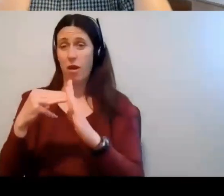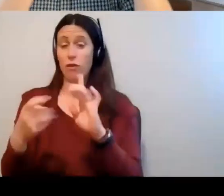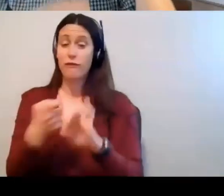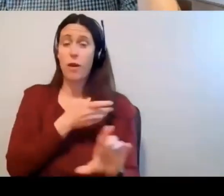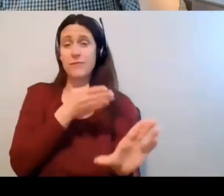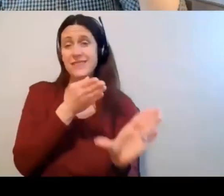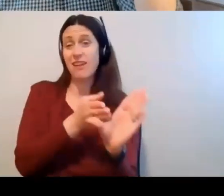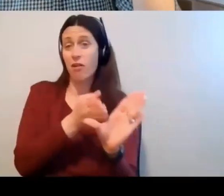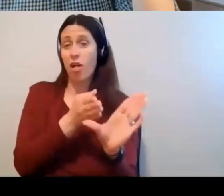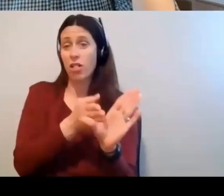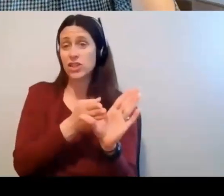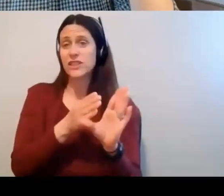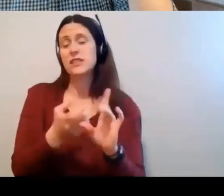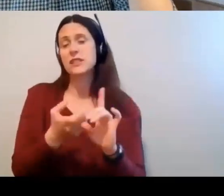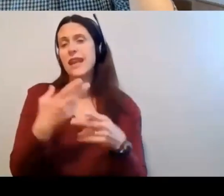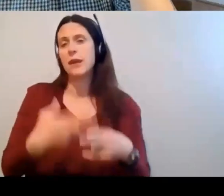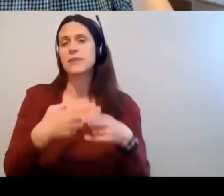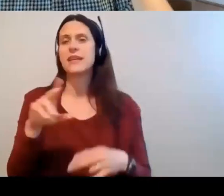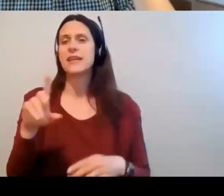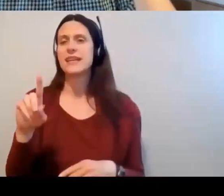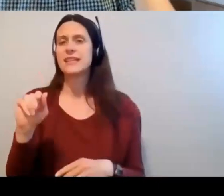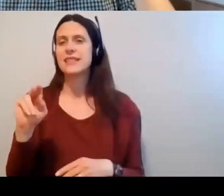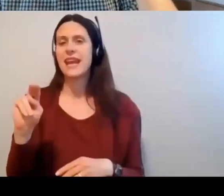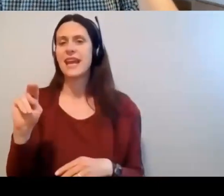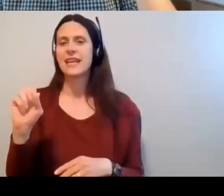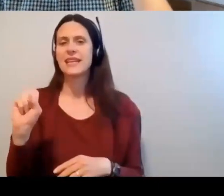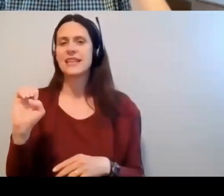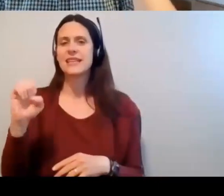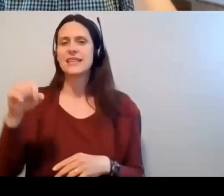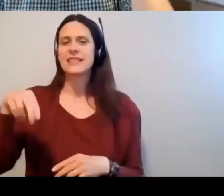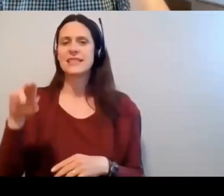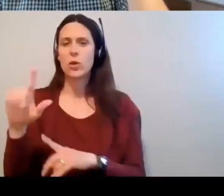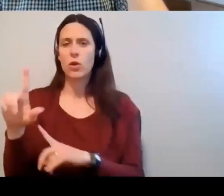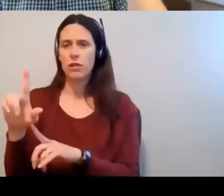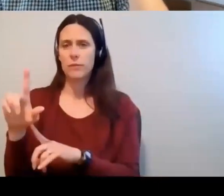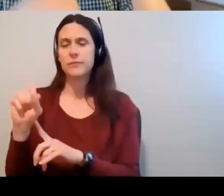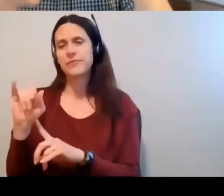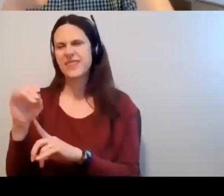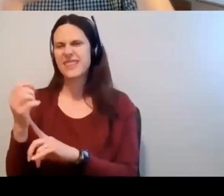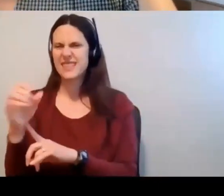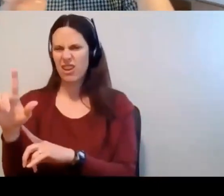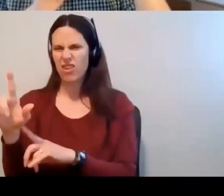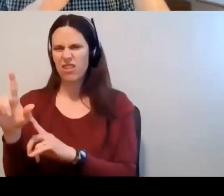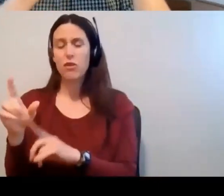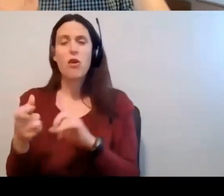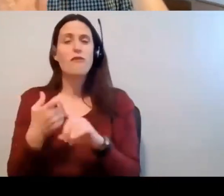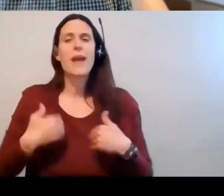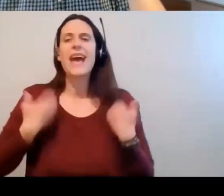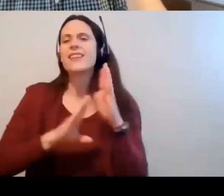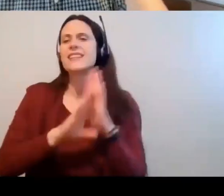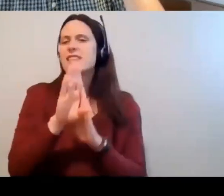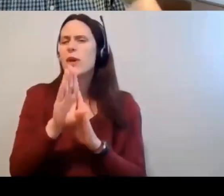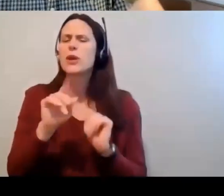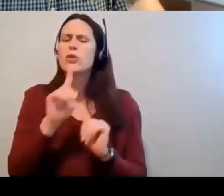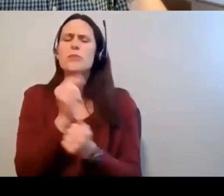psychologist, Dan Siegel, with adolescent development, this is in general, could be anger, anxiety, any